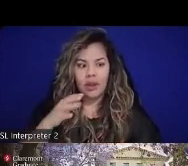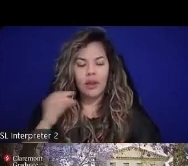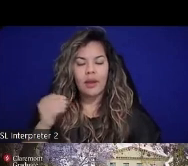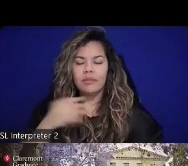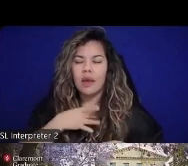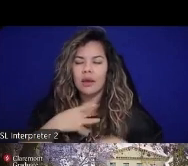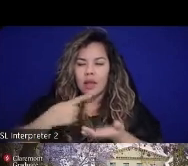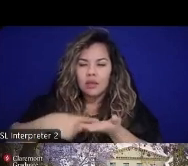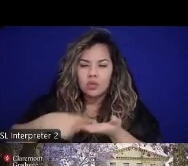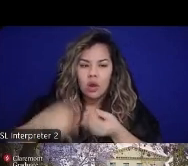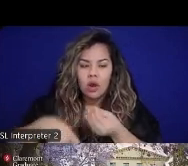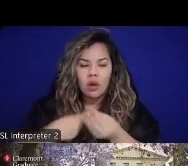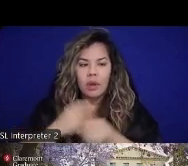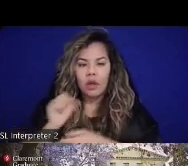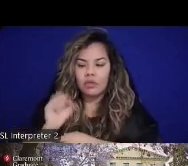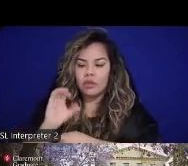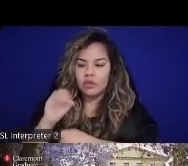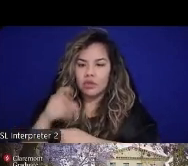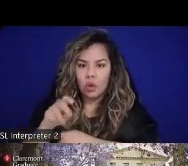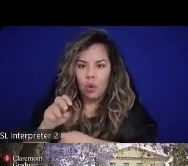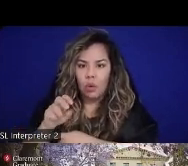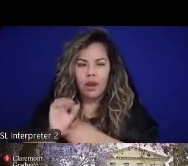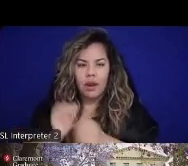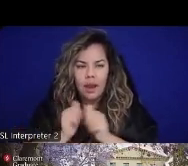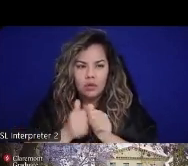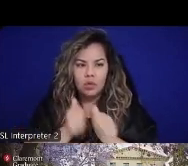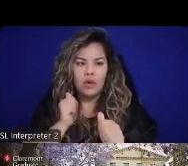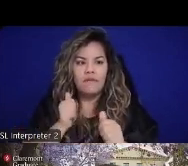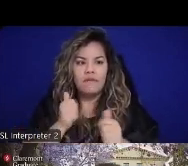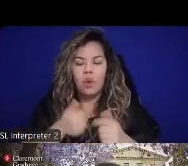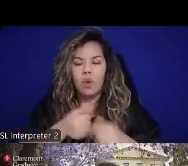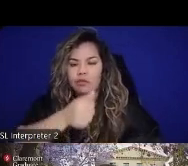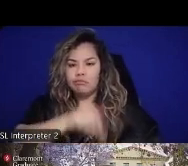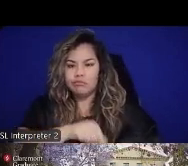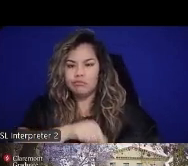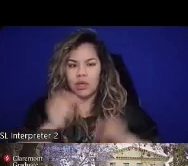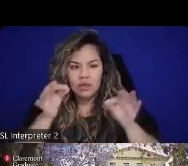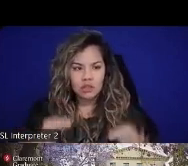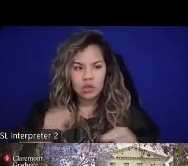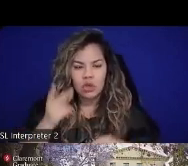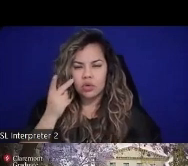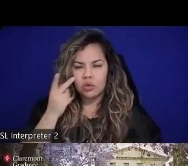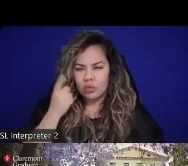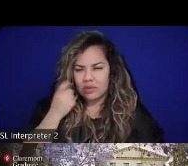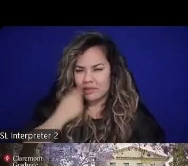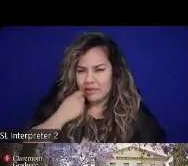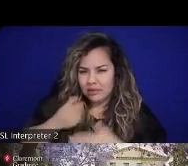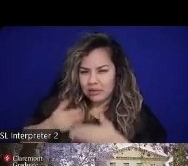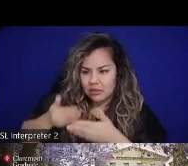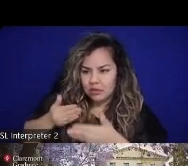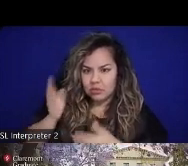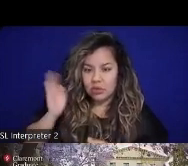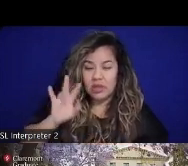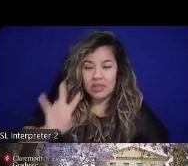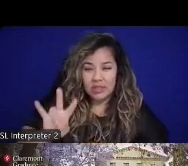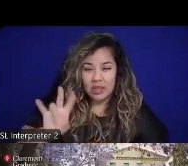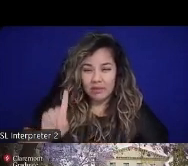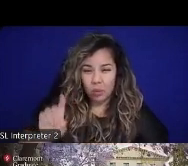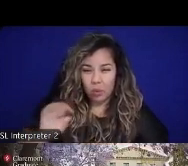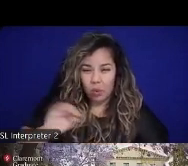desk reject decision. As you saw in Motoko's presentation, that's about 71% of all manuscripts that we